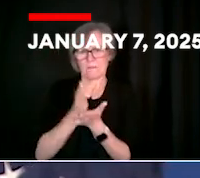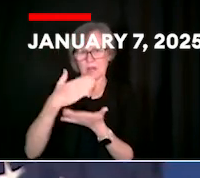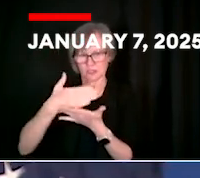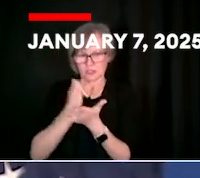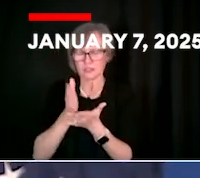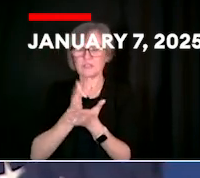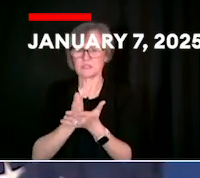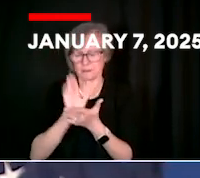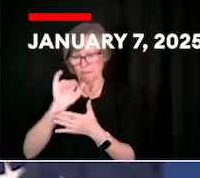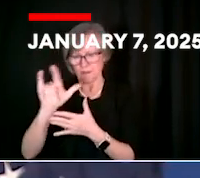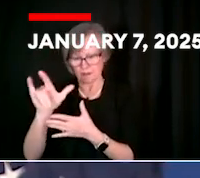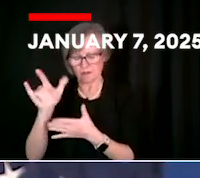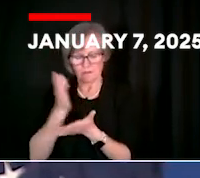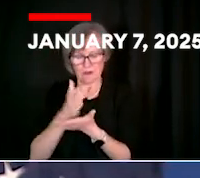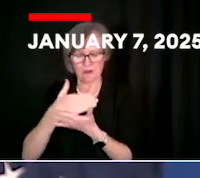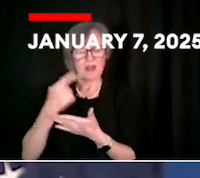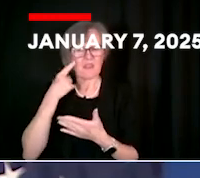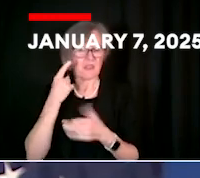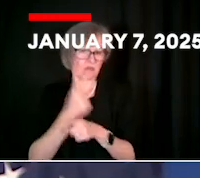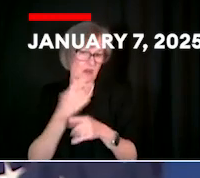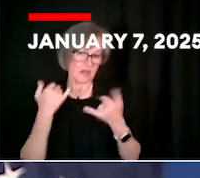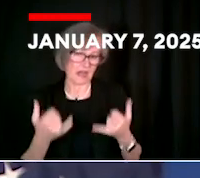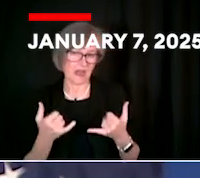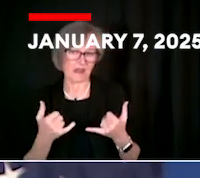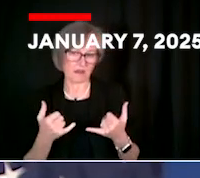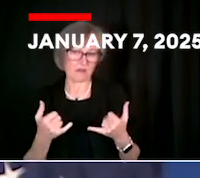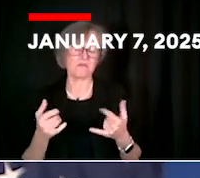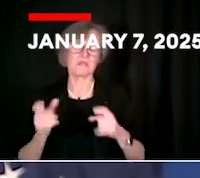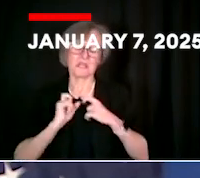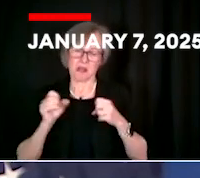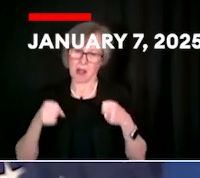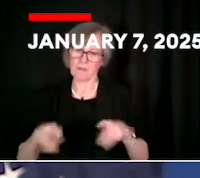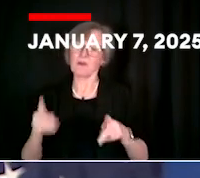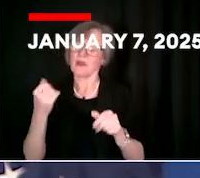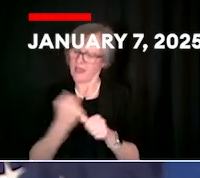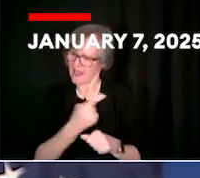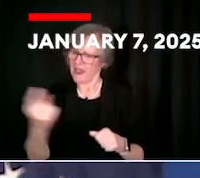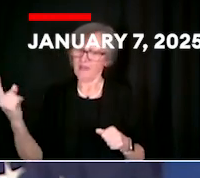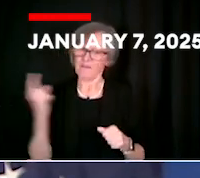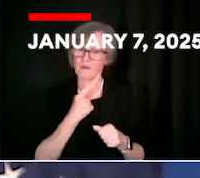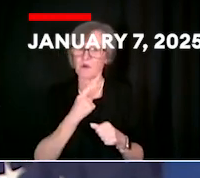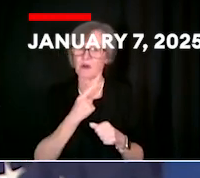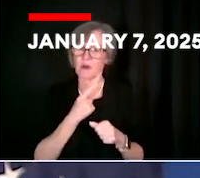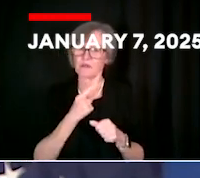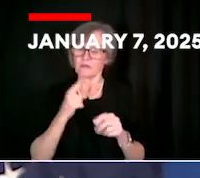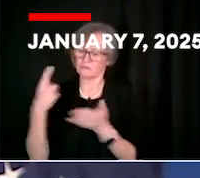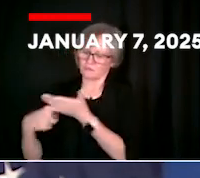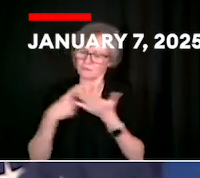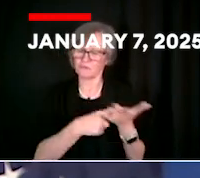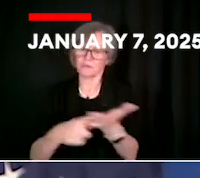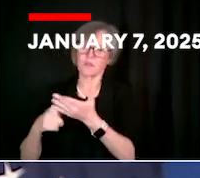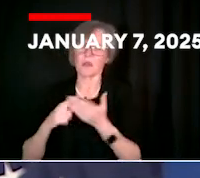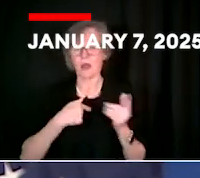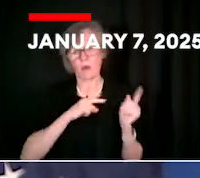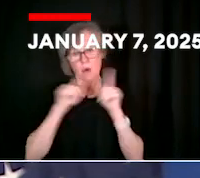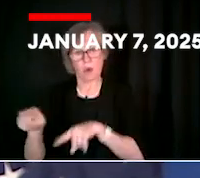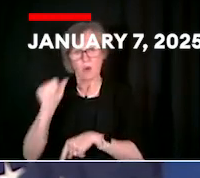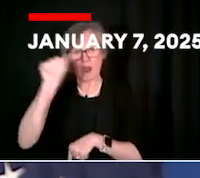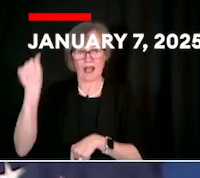bills. I think right now this gives us an opportunity for everyone to get at the table. We're going to go to Albany and